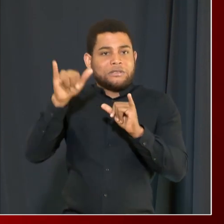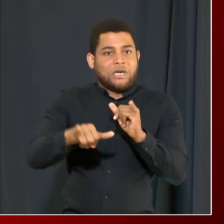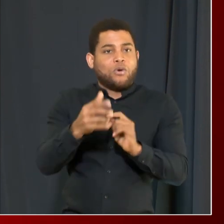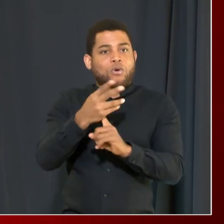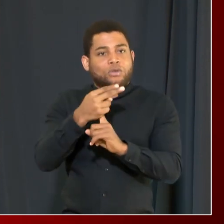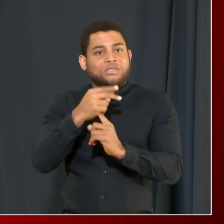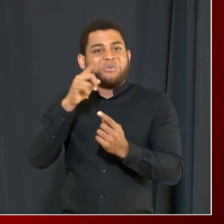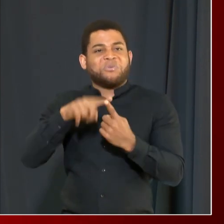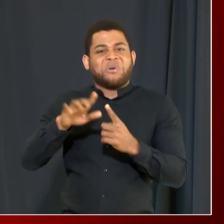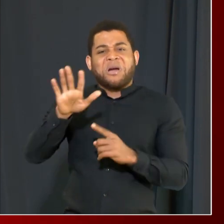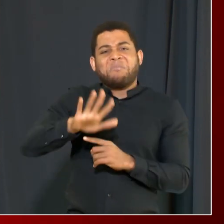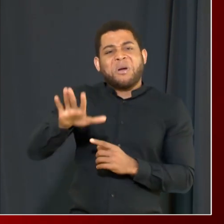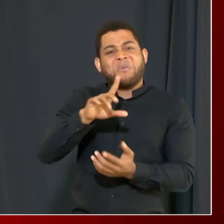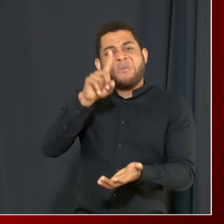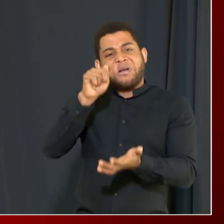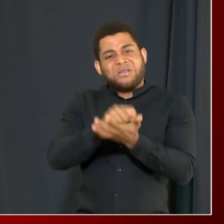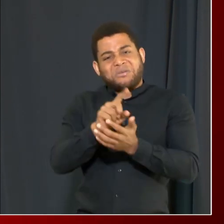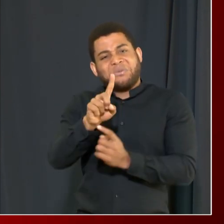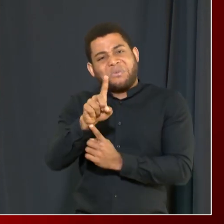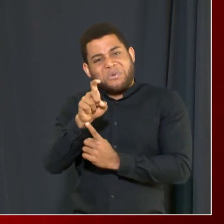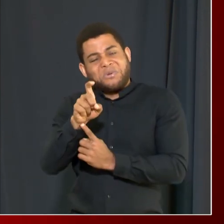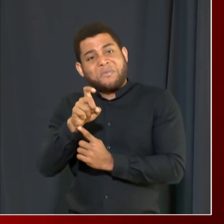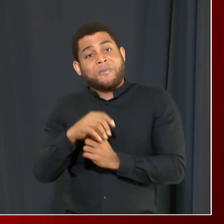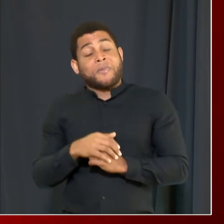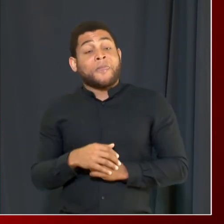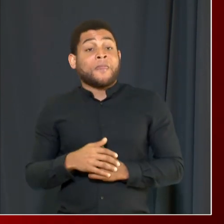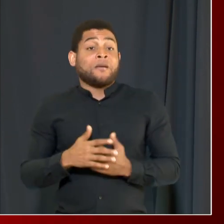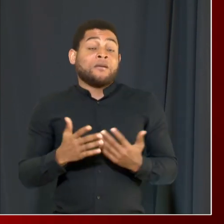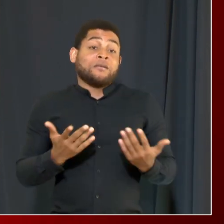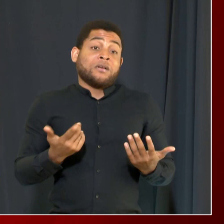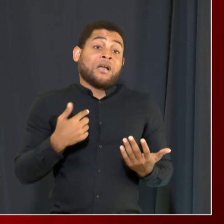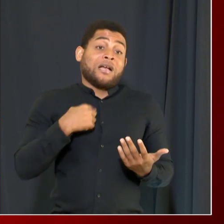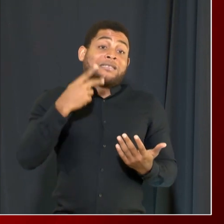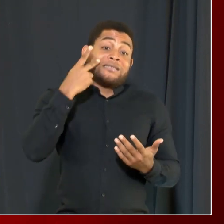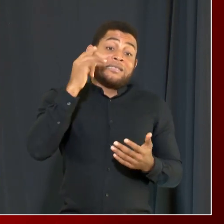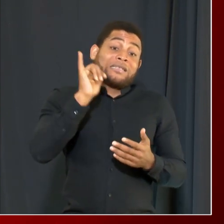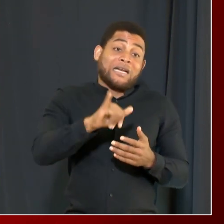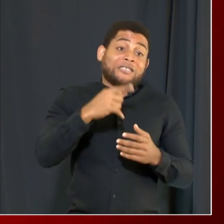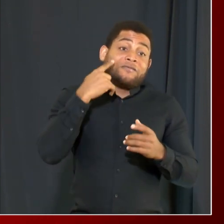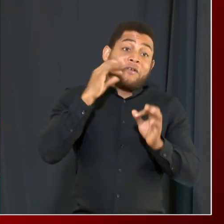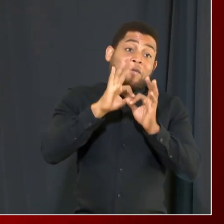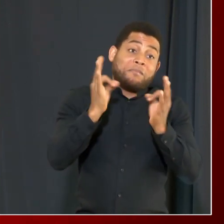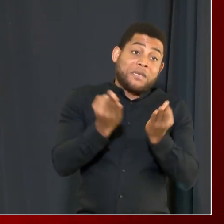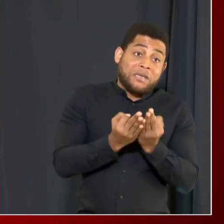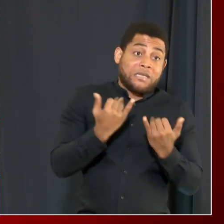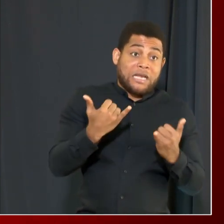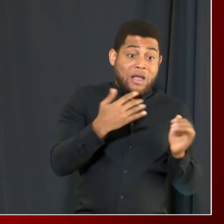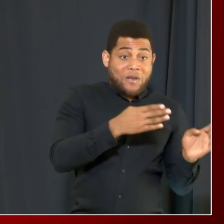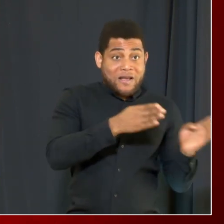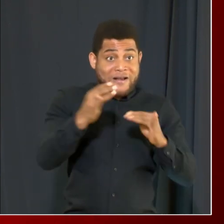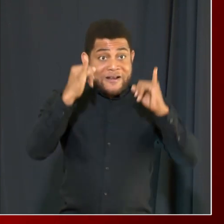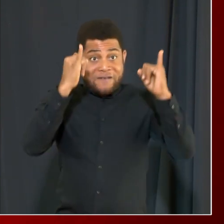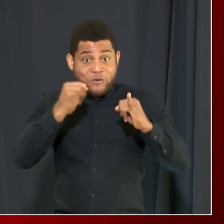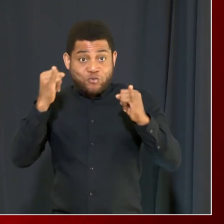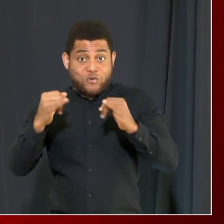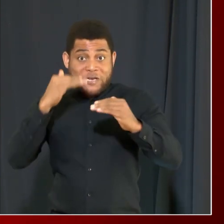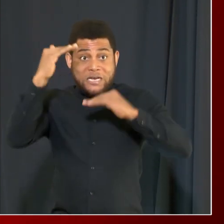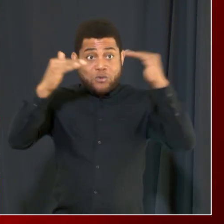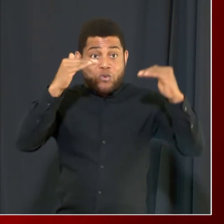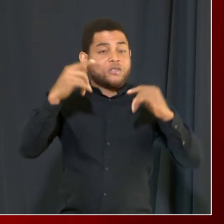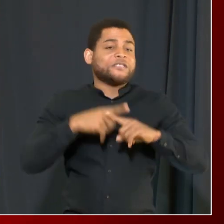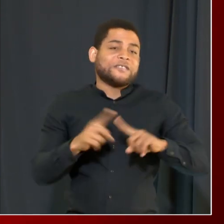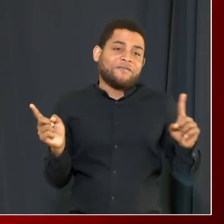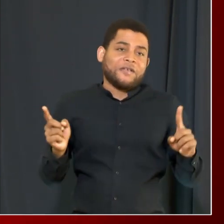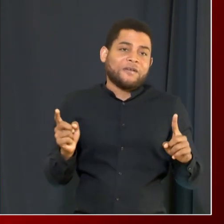to 1,100. And that's what we see for families. Now, for individual adults, it's different. We are prohibited by law